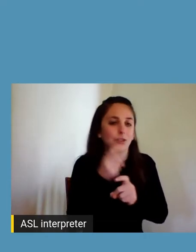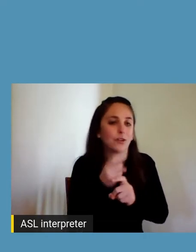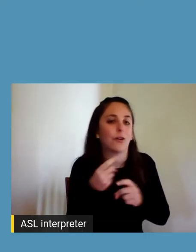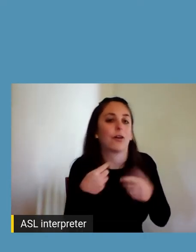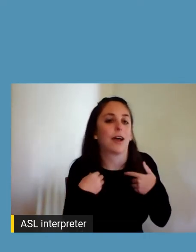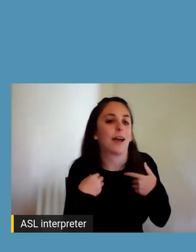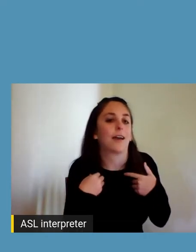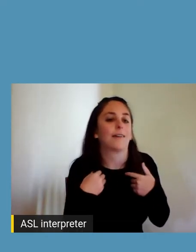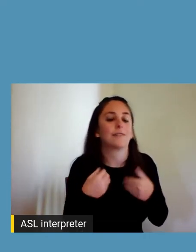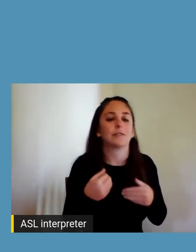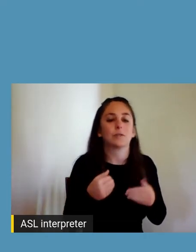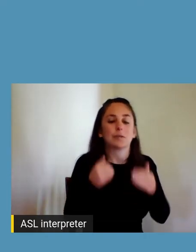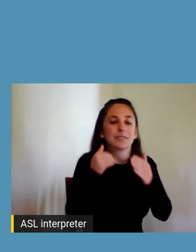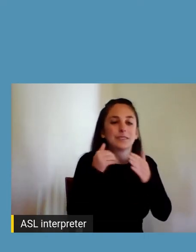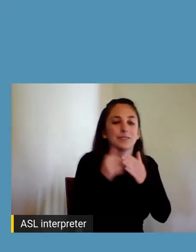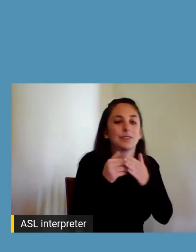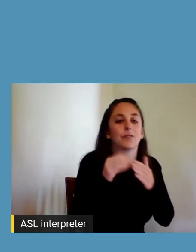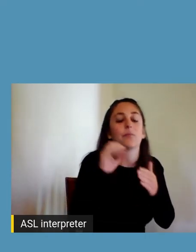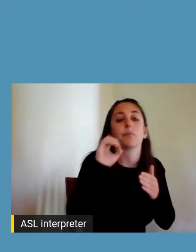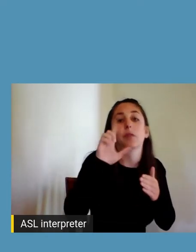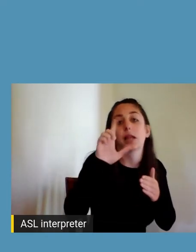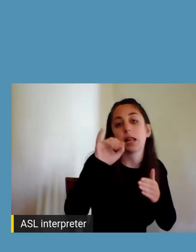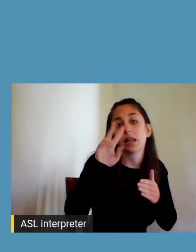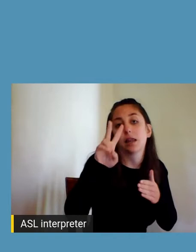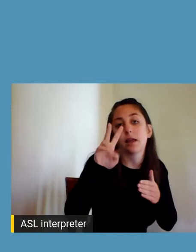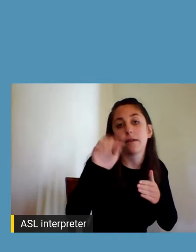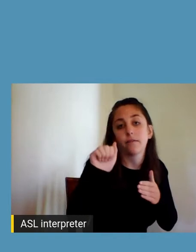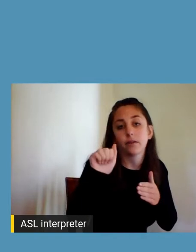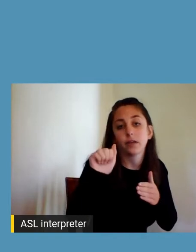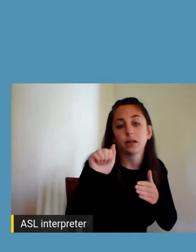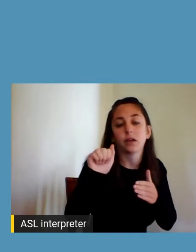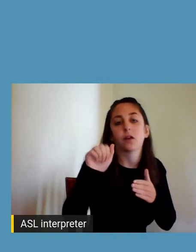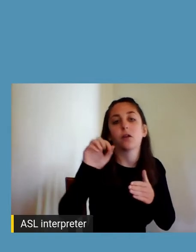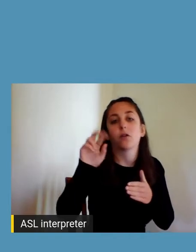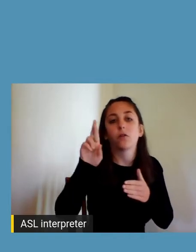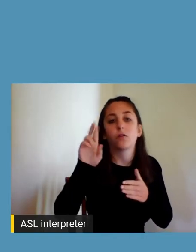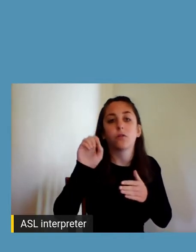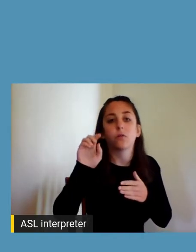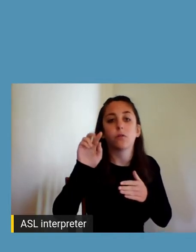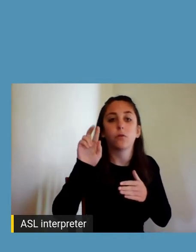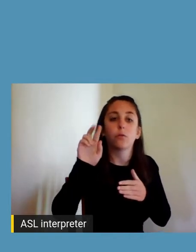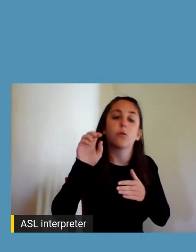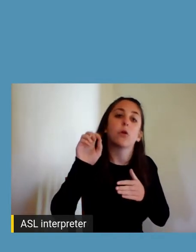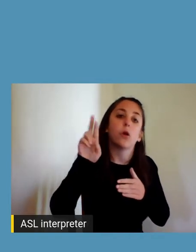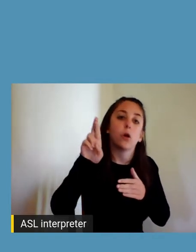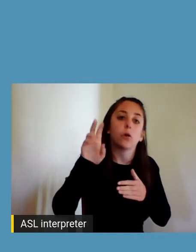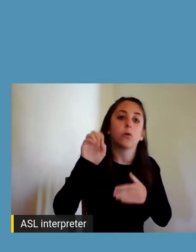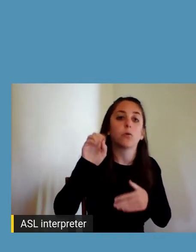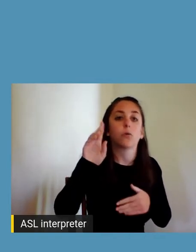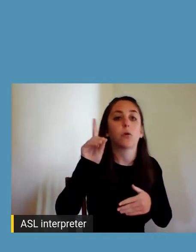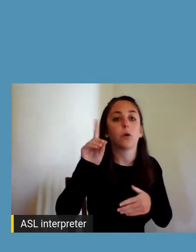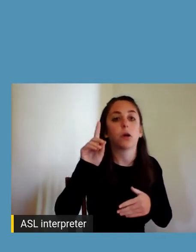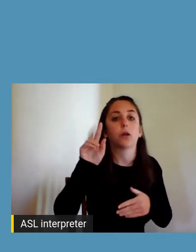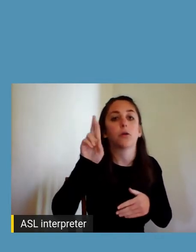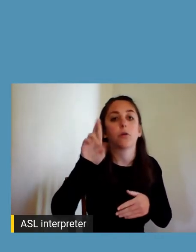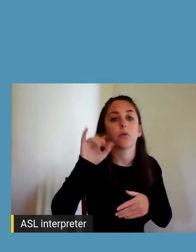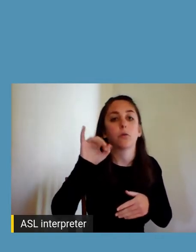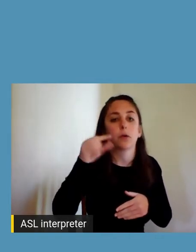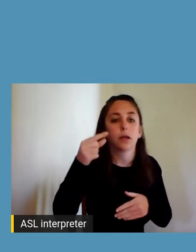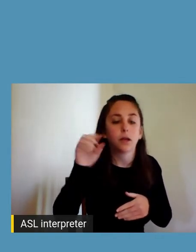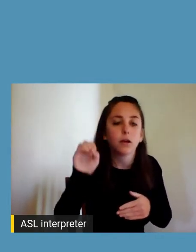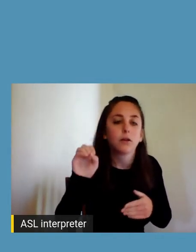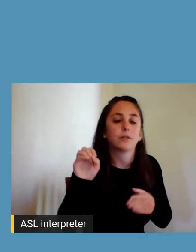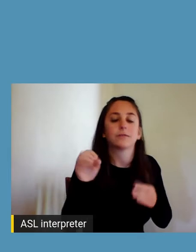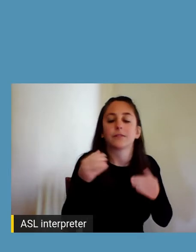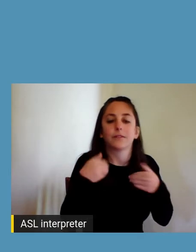Olivia Rodrigo portraits, but didn't get them in time, so they're not up on our walls. For those of you, like many of my colleagues,